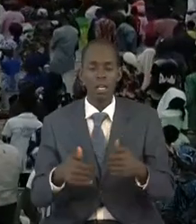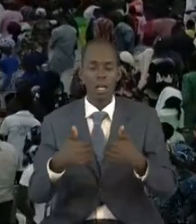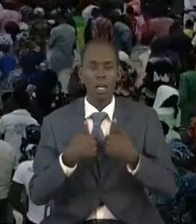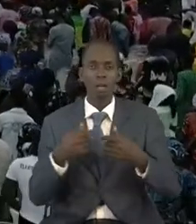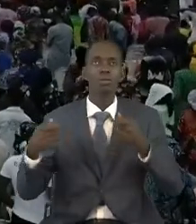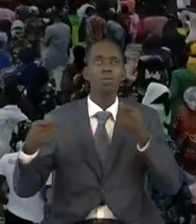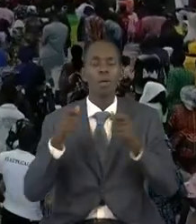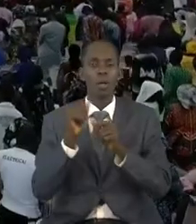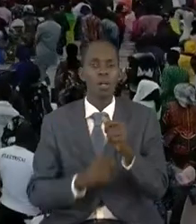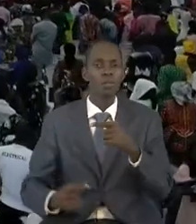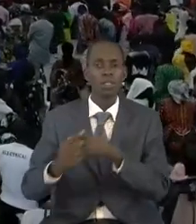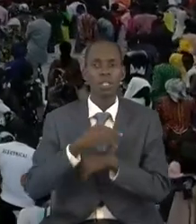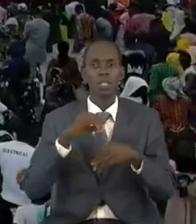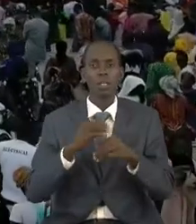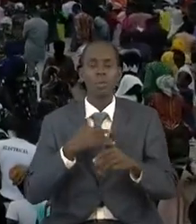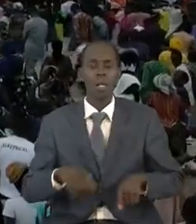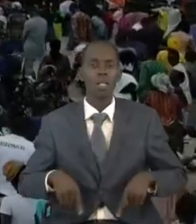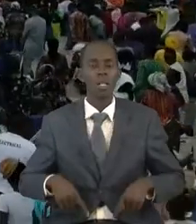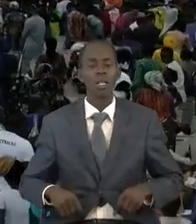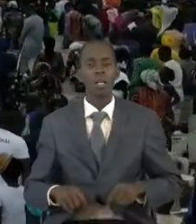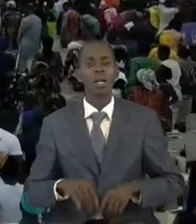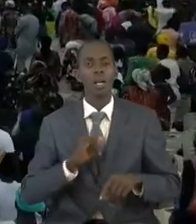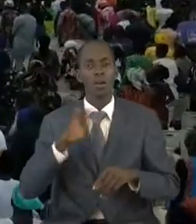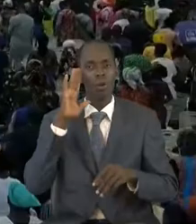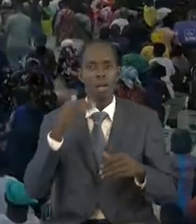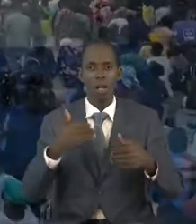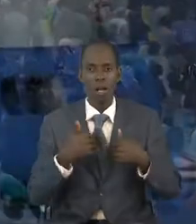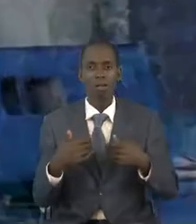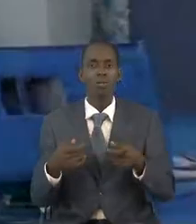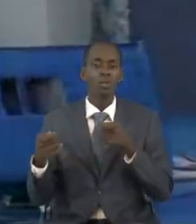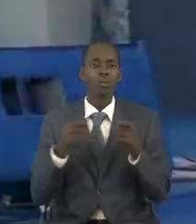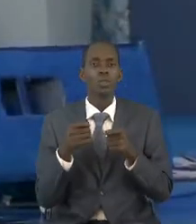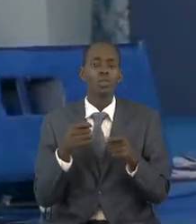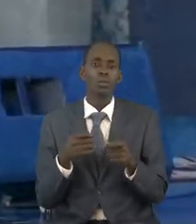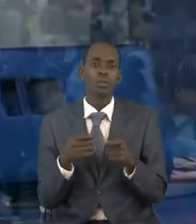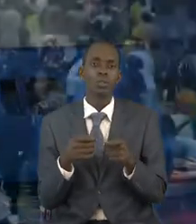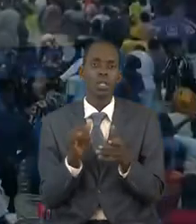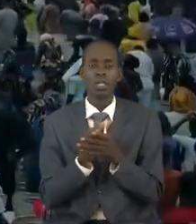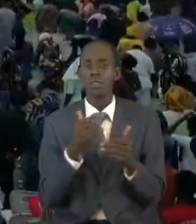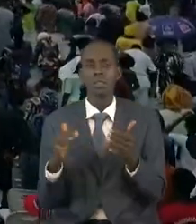my life. I'll have dominion over everything that may come my way.